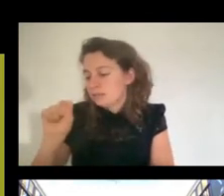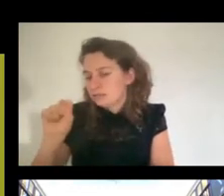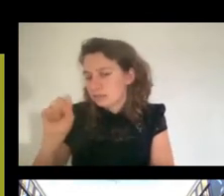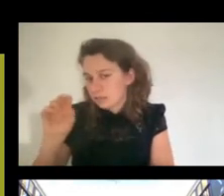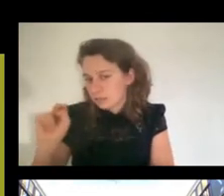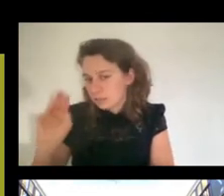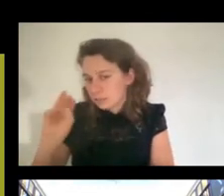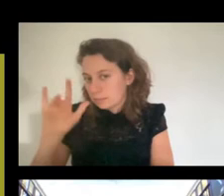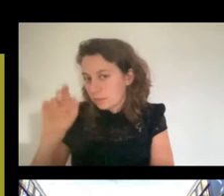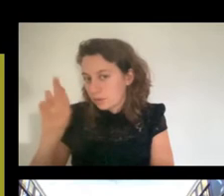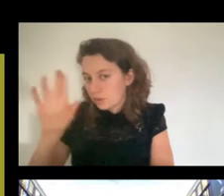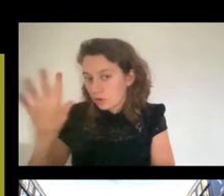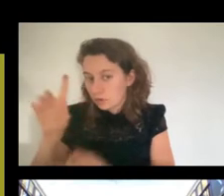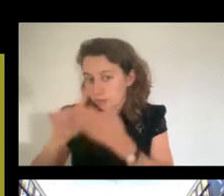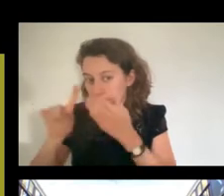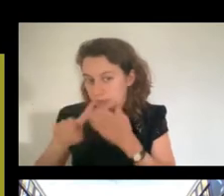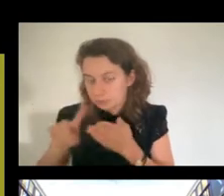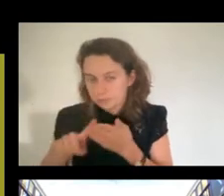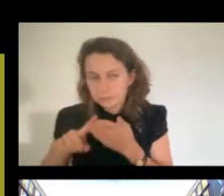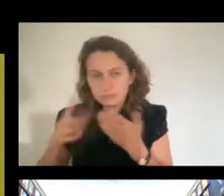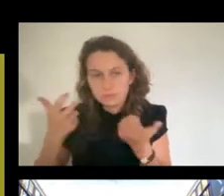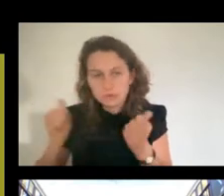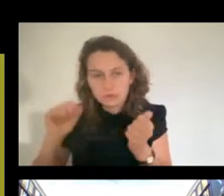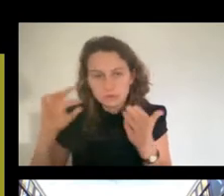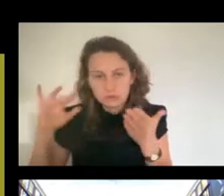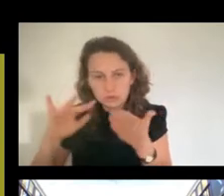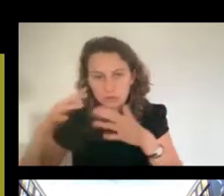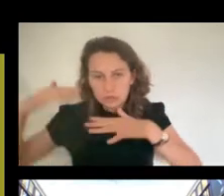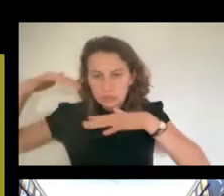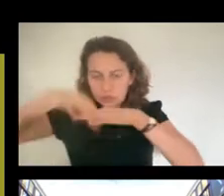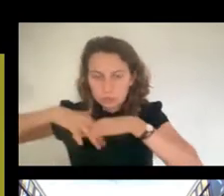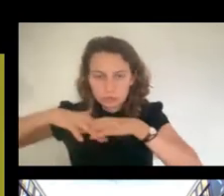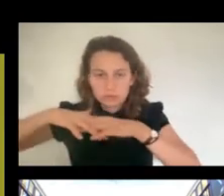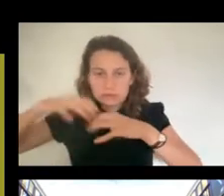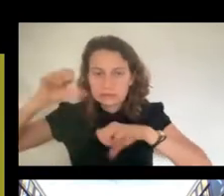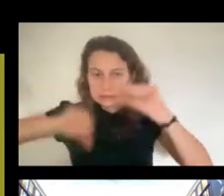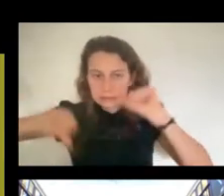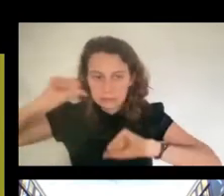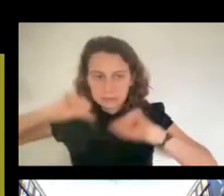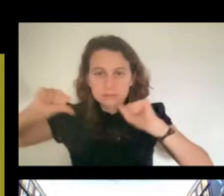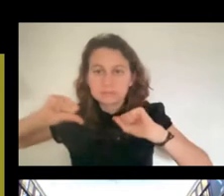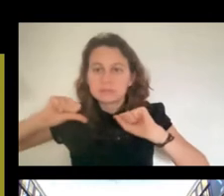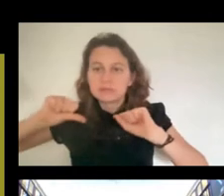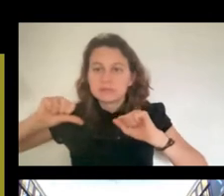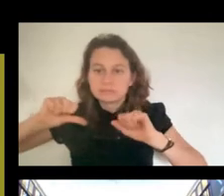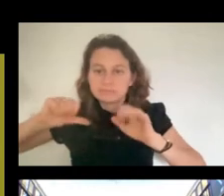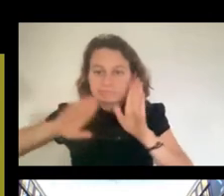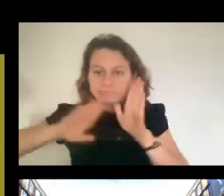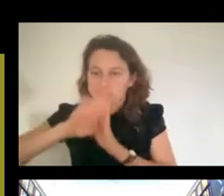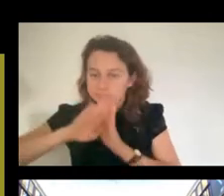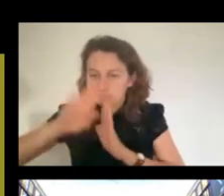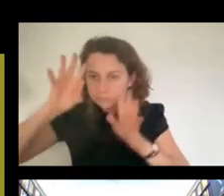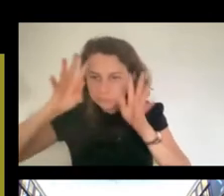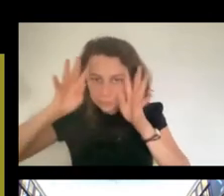really trying to study the roots and the science and to develop drought